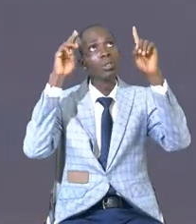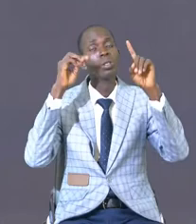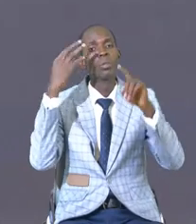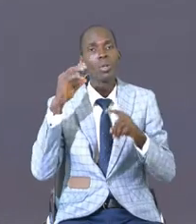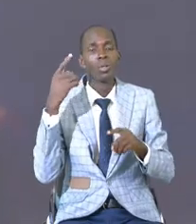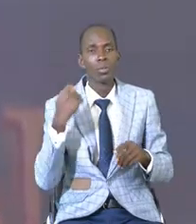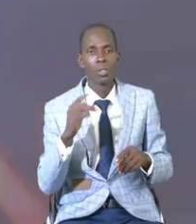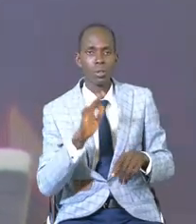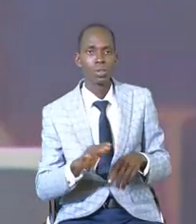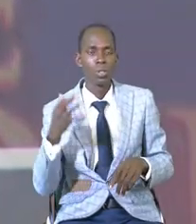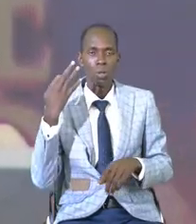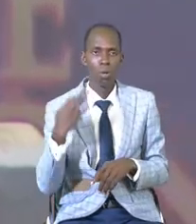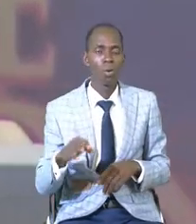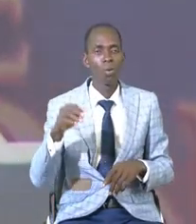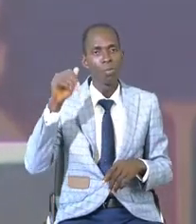Abraham.